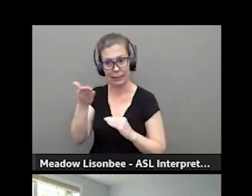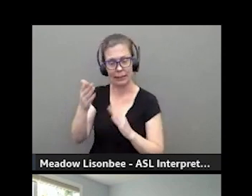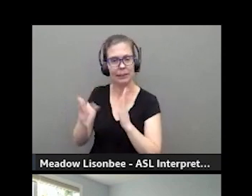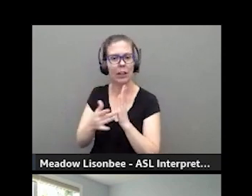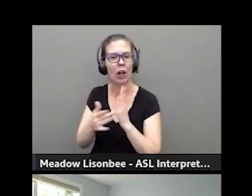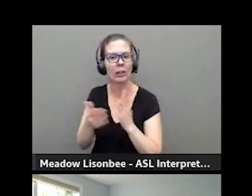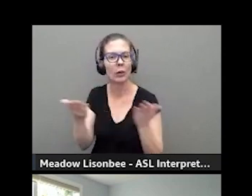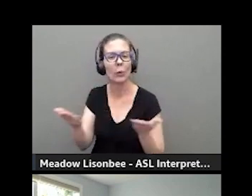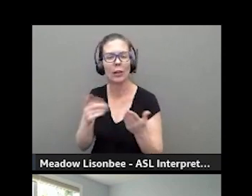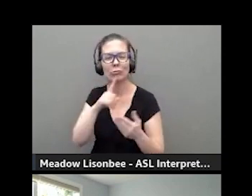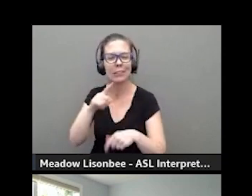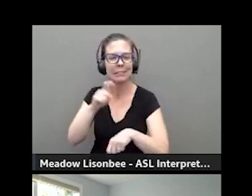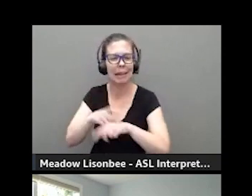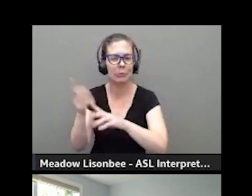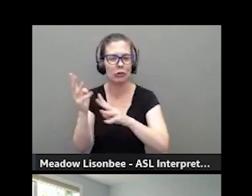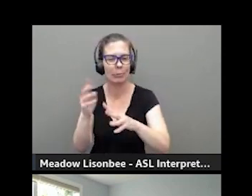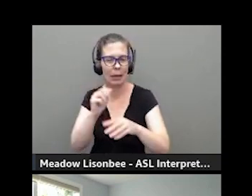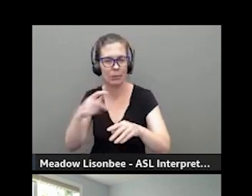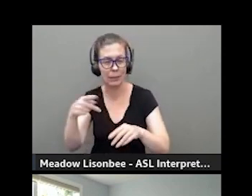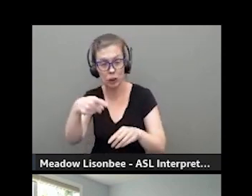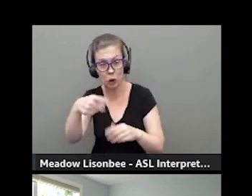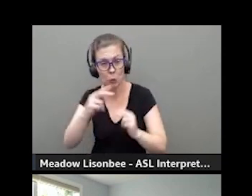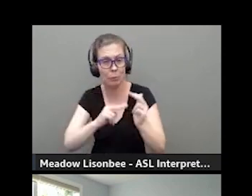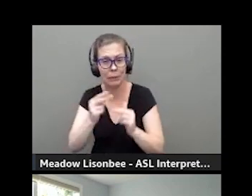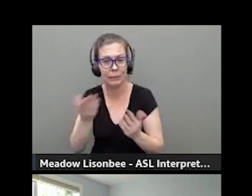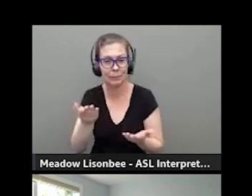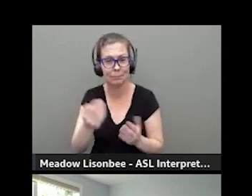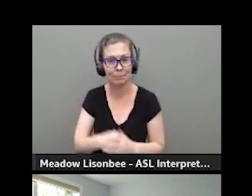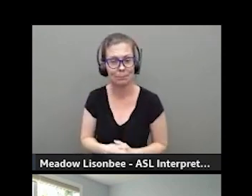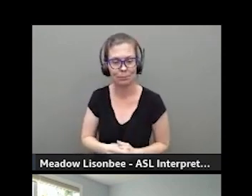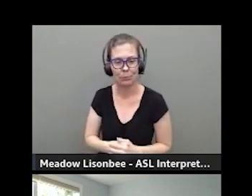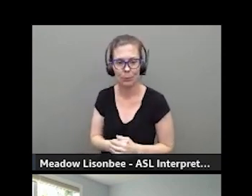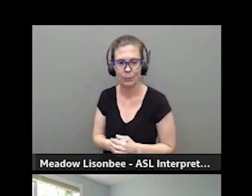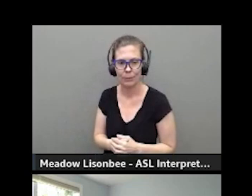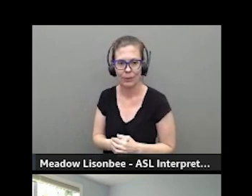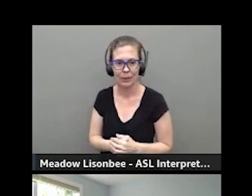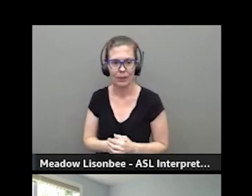kind of real-time streaming application would you build?